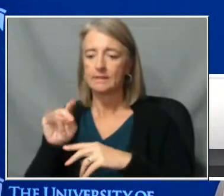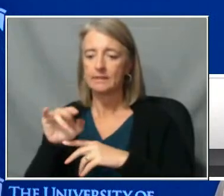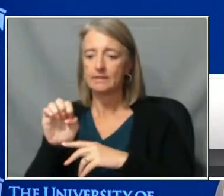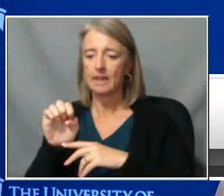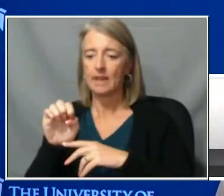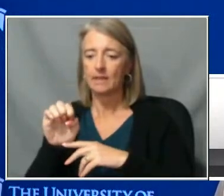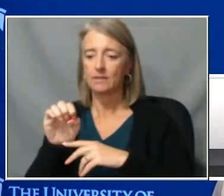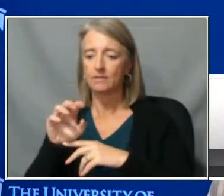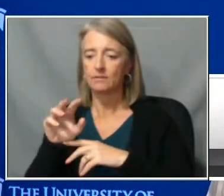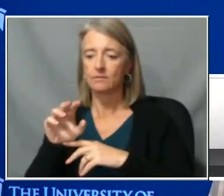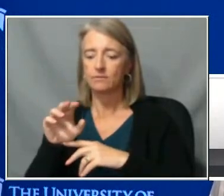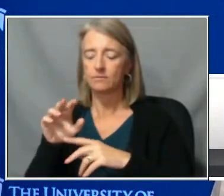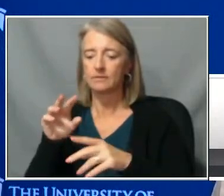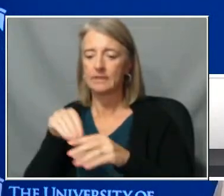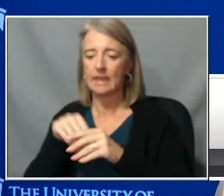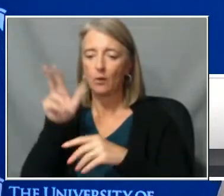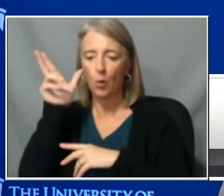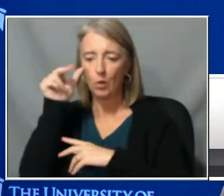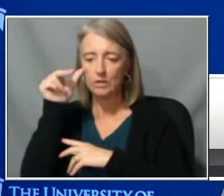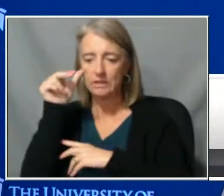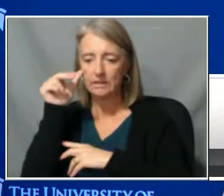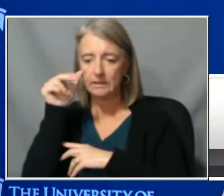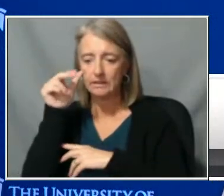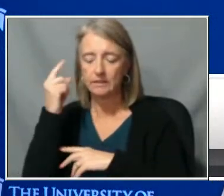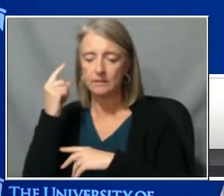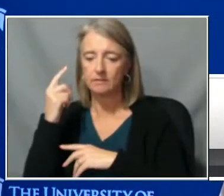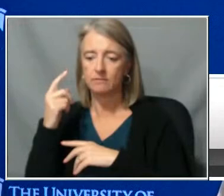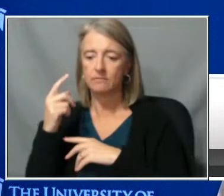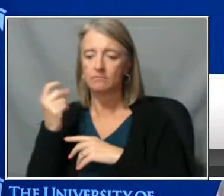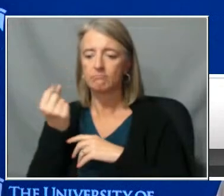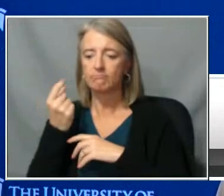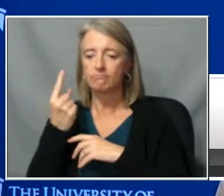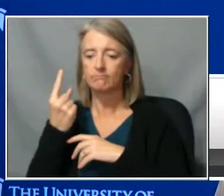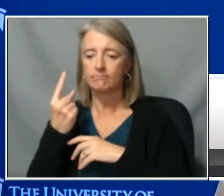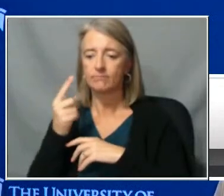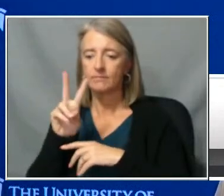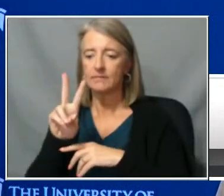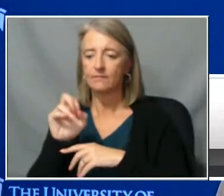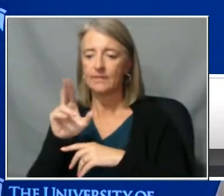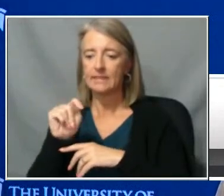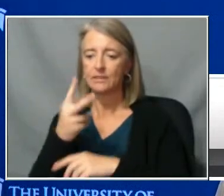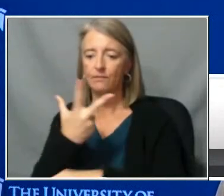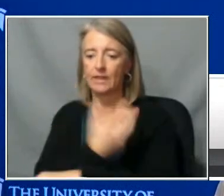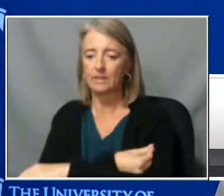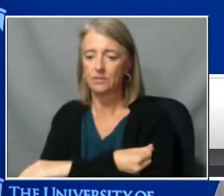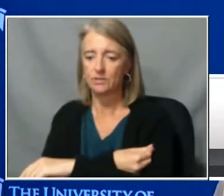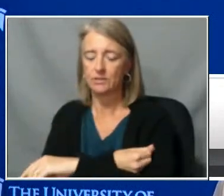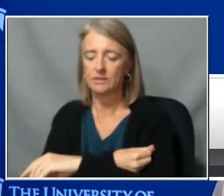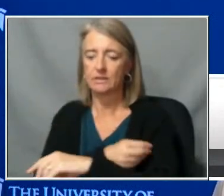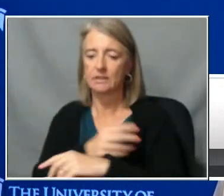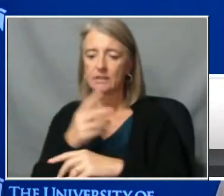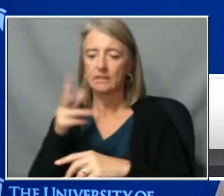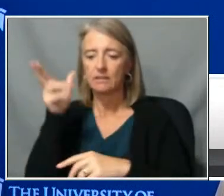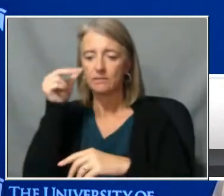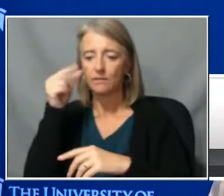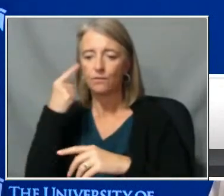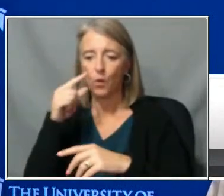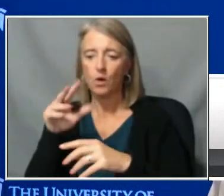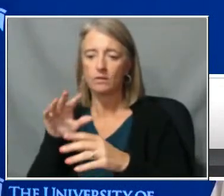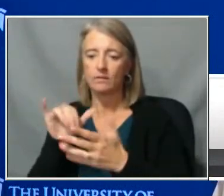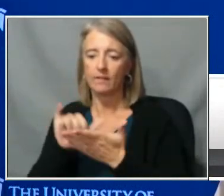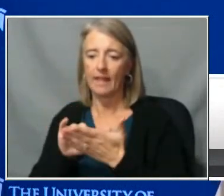in horses. I do understand that there is a veterinary vaccine, an equine vaccine for West Nile virus. So some of